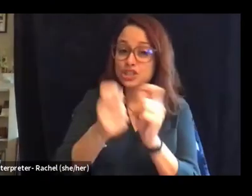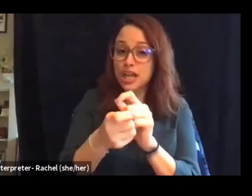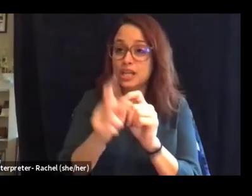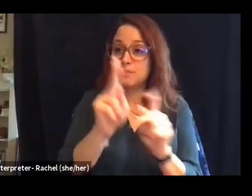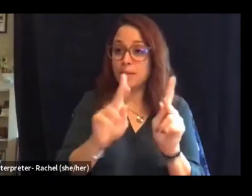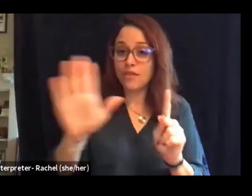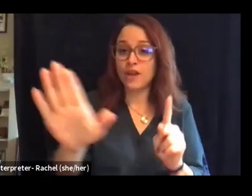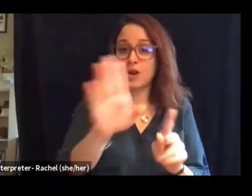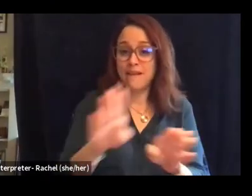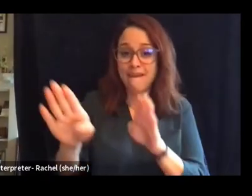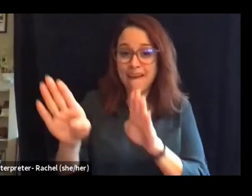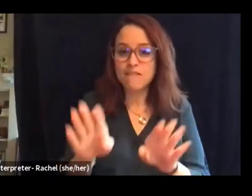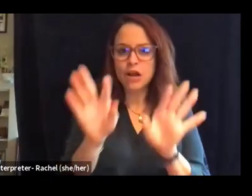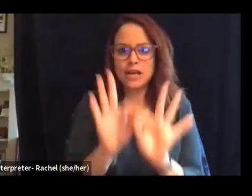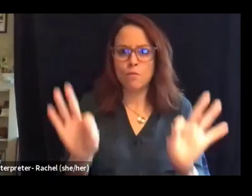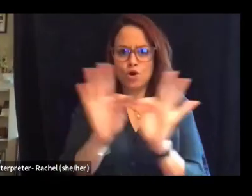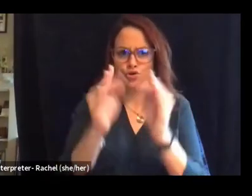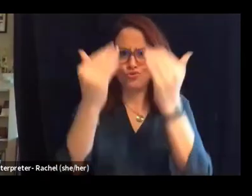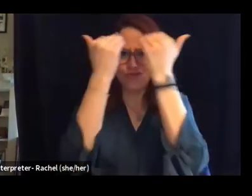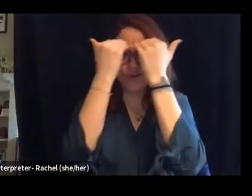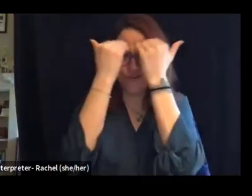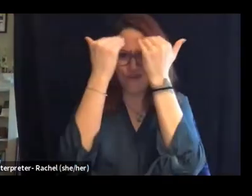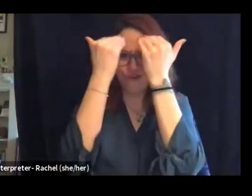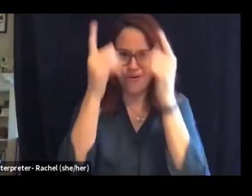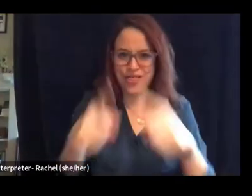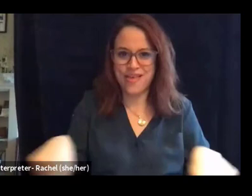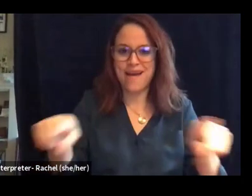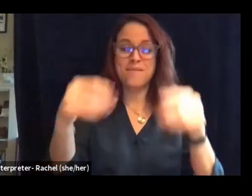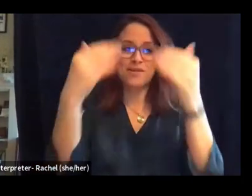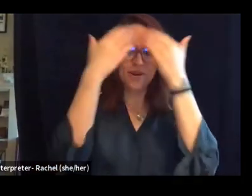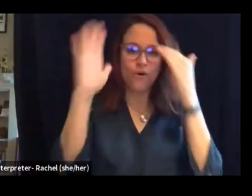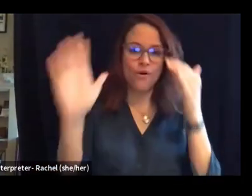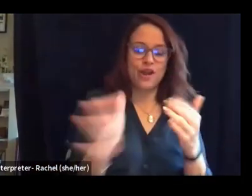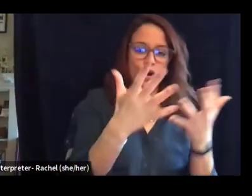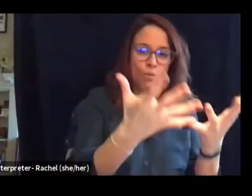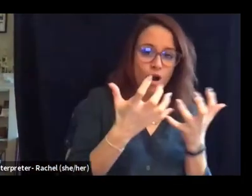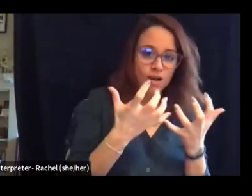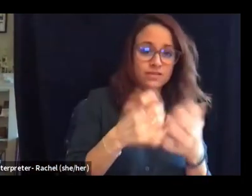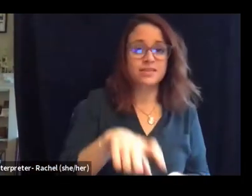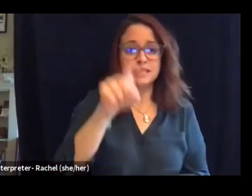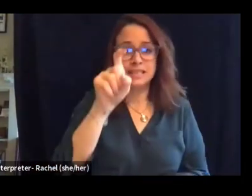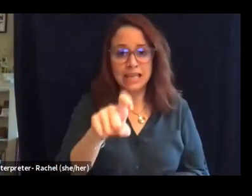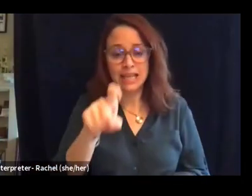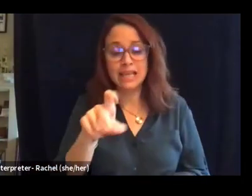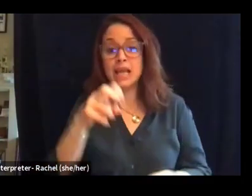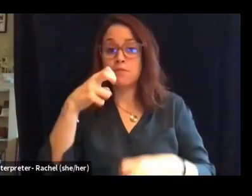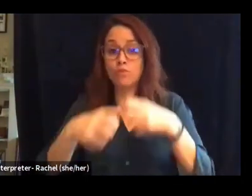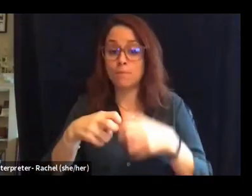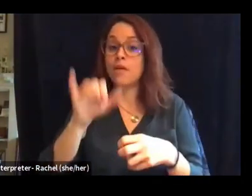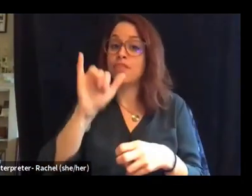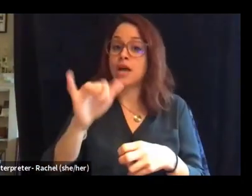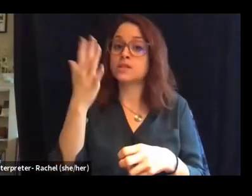clearly understand our customers, their wants and their needs and their problems, i.e. the value proposition